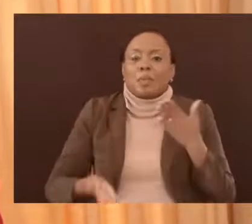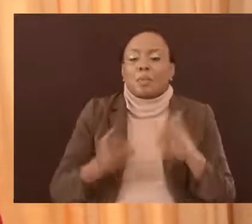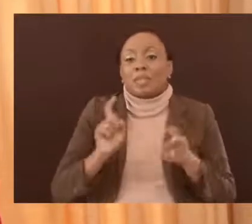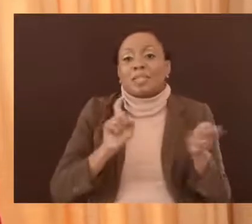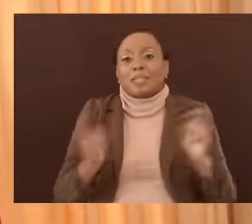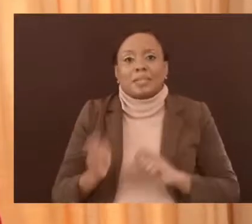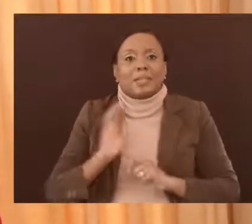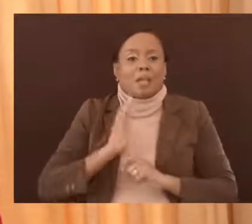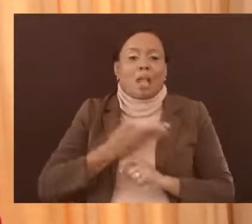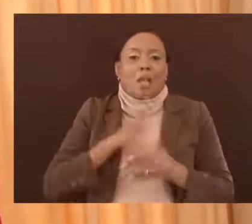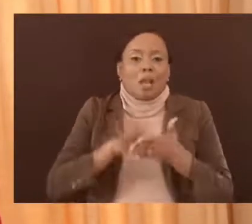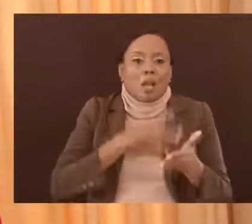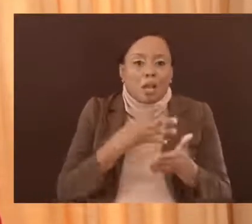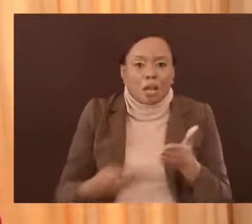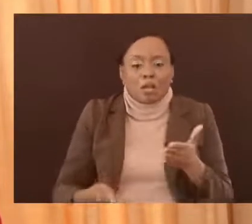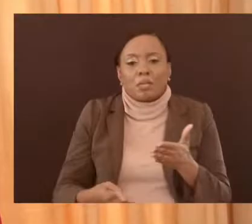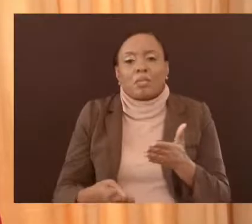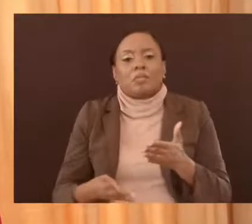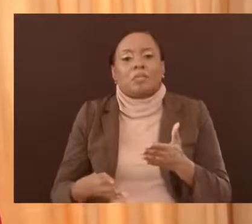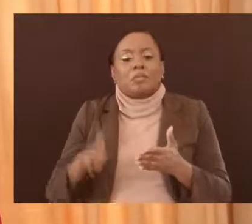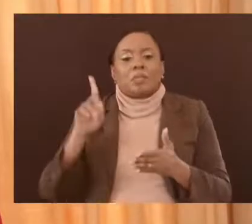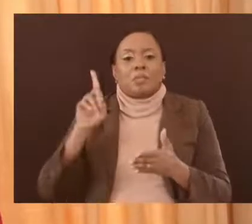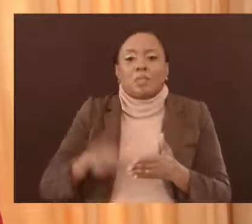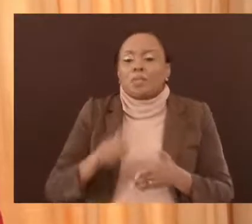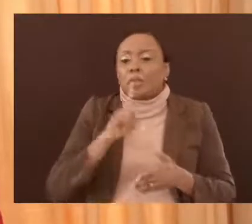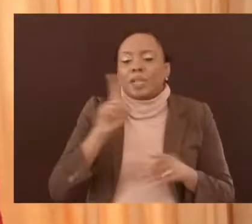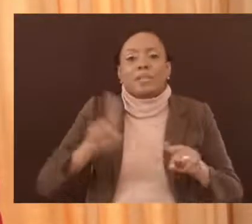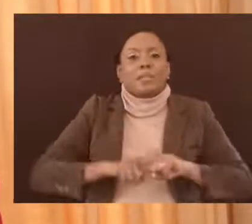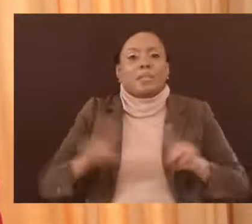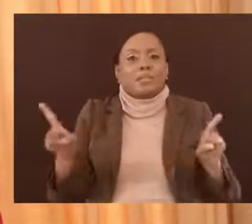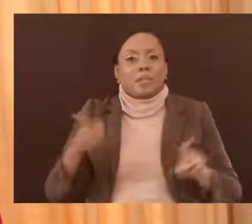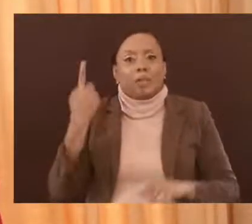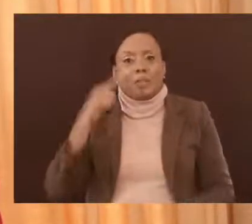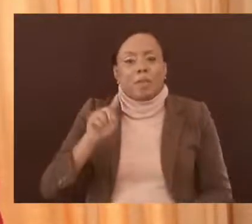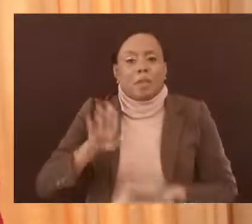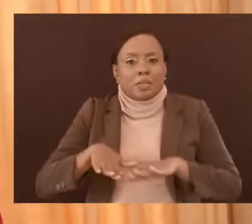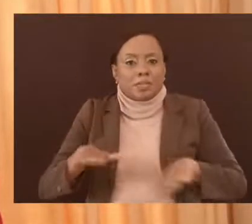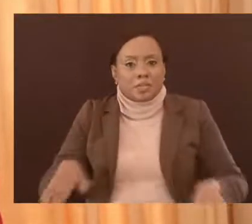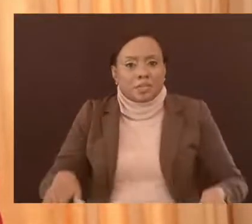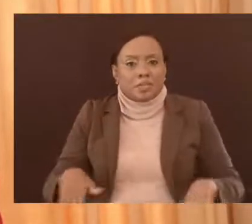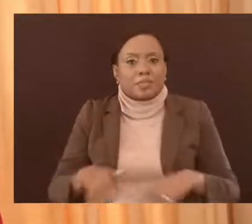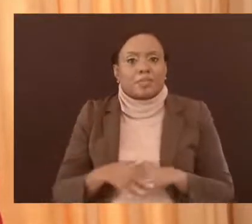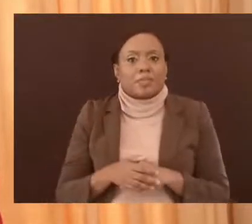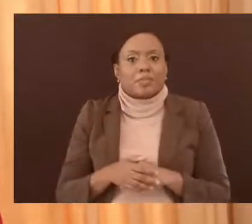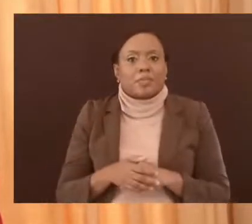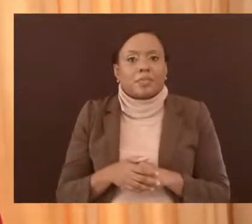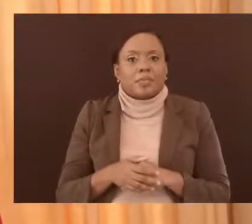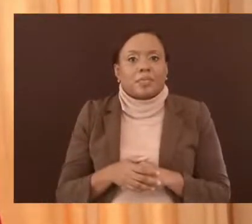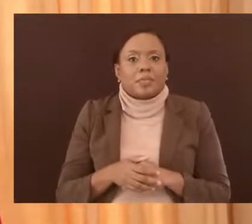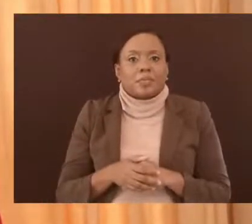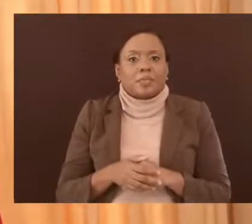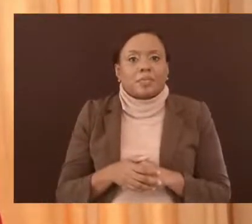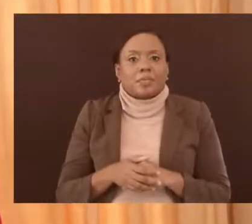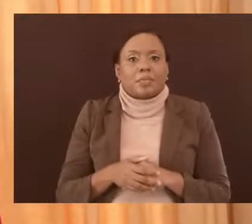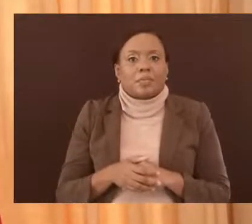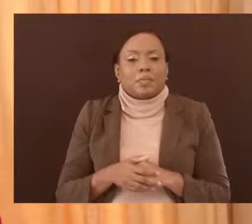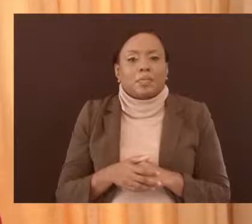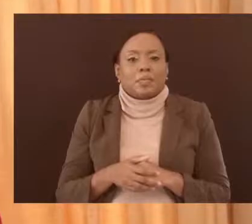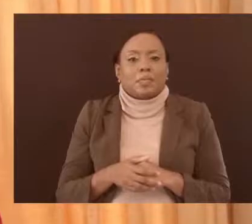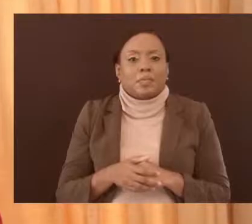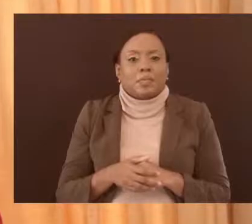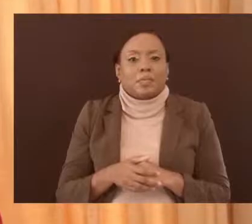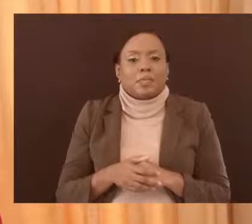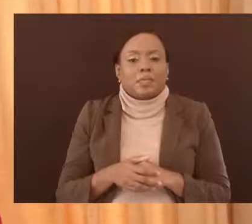curriculum, we have to make it more relevant to our children. The one thing this pandemic has taught us is that we cannot